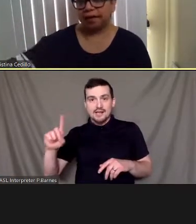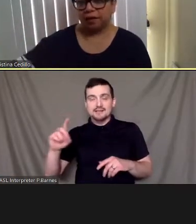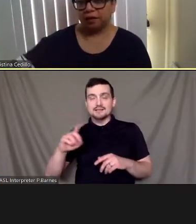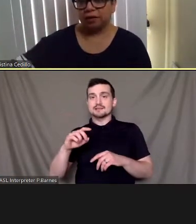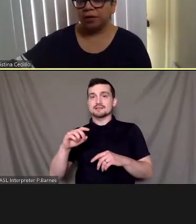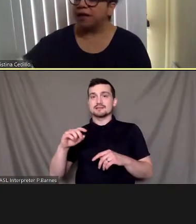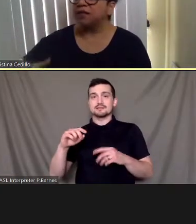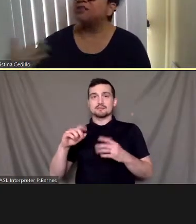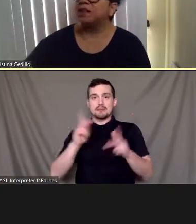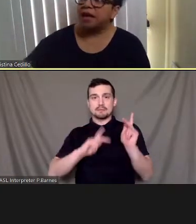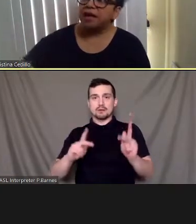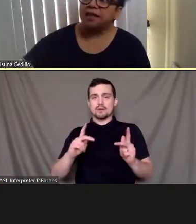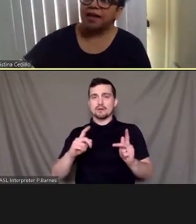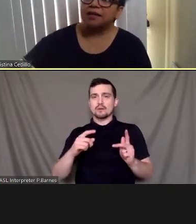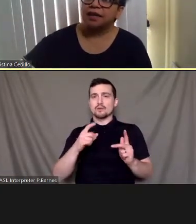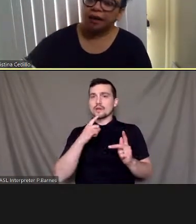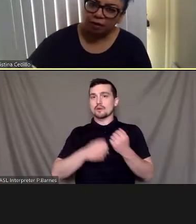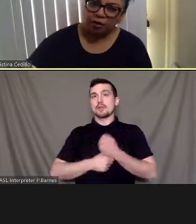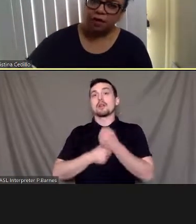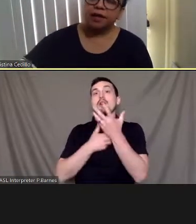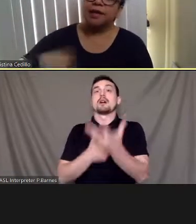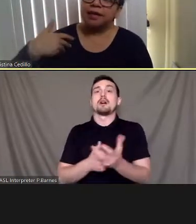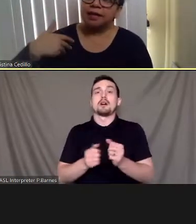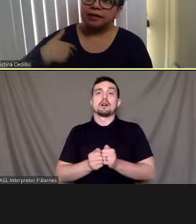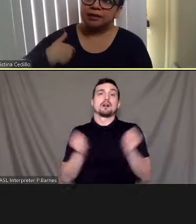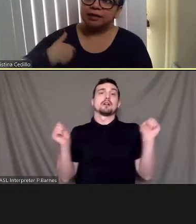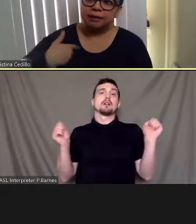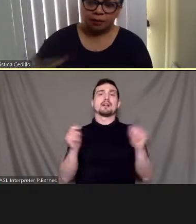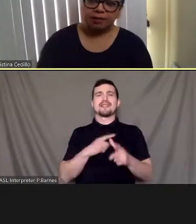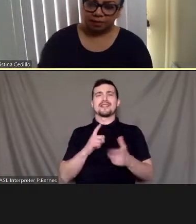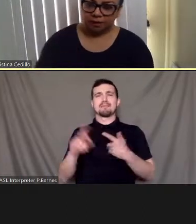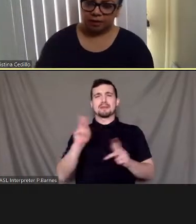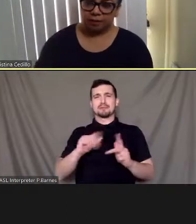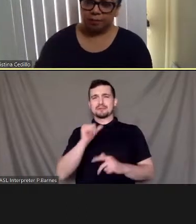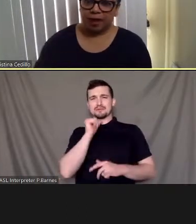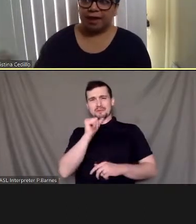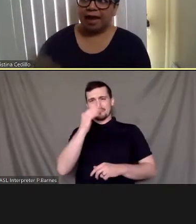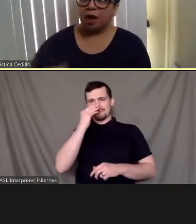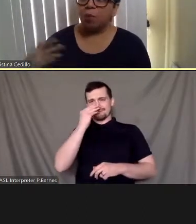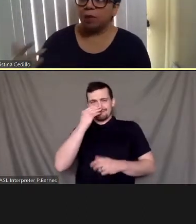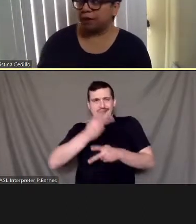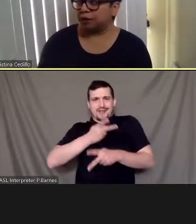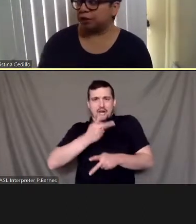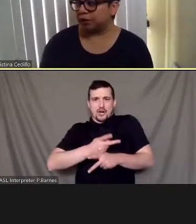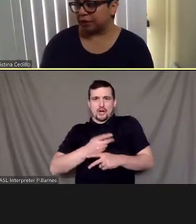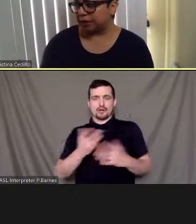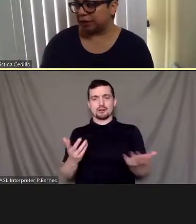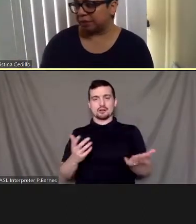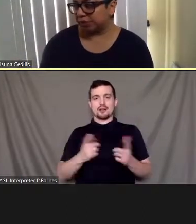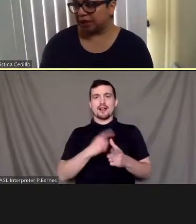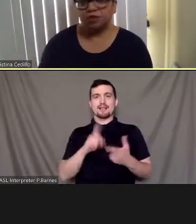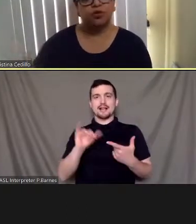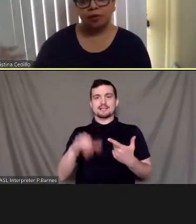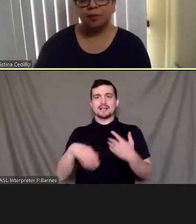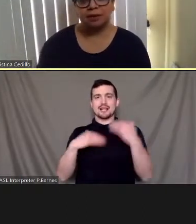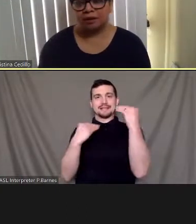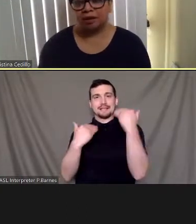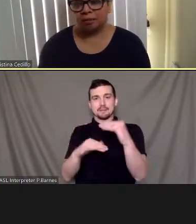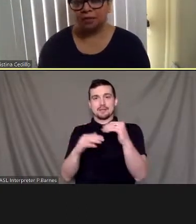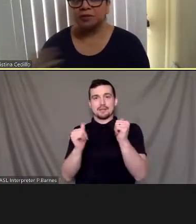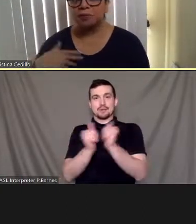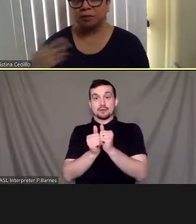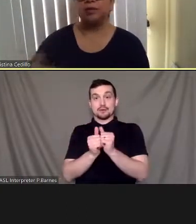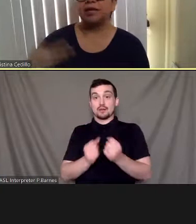don't care. And even then, that care is limited by how much